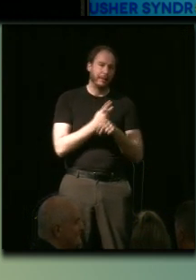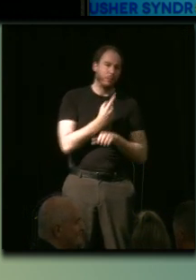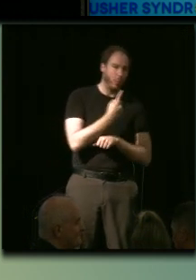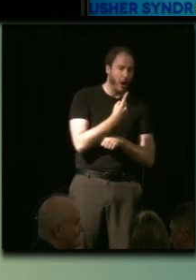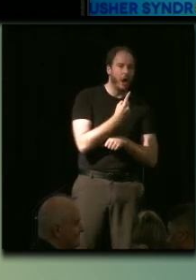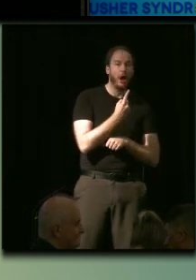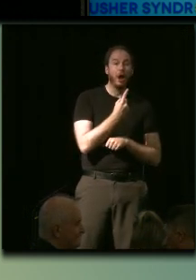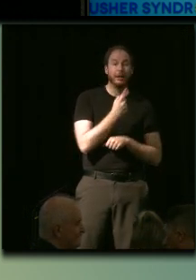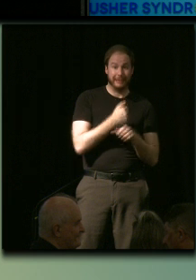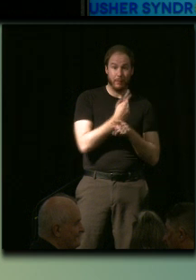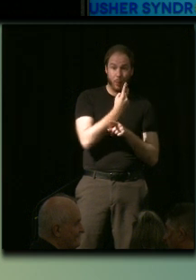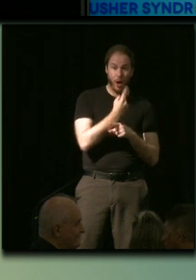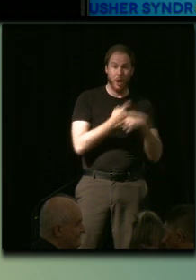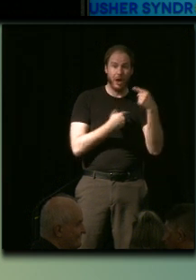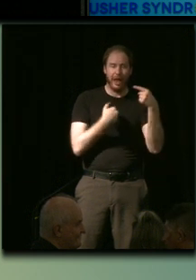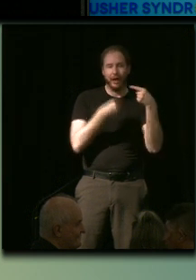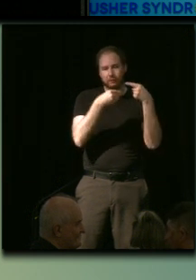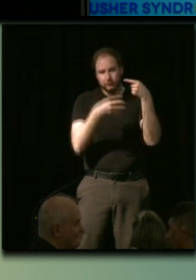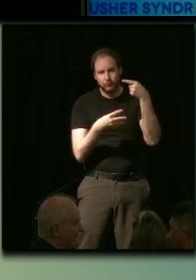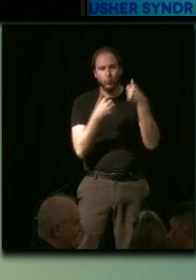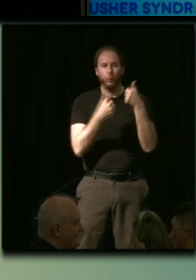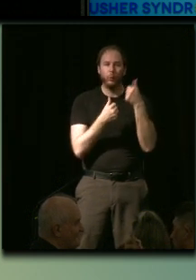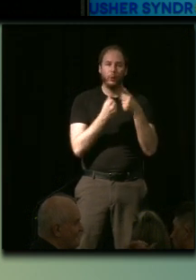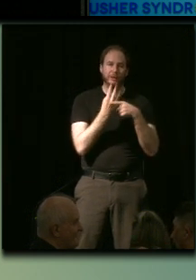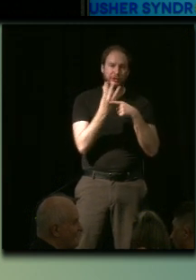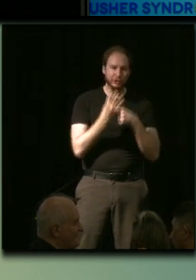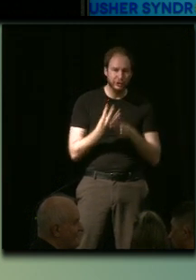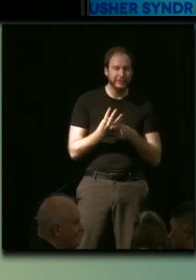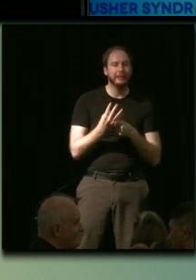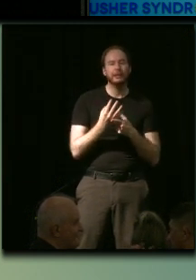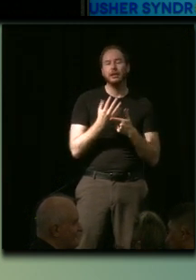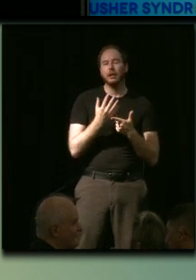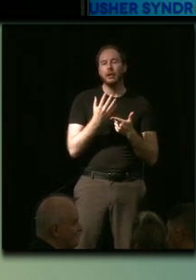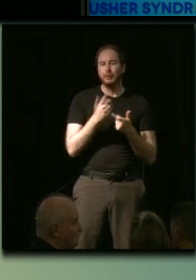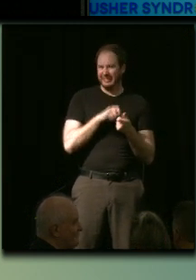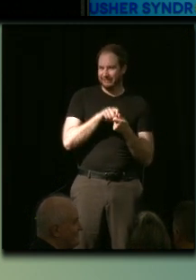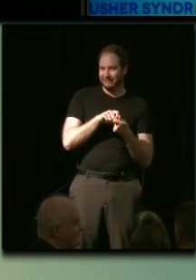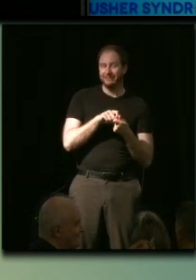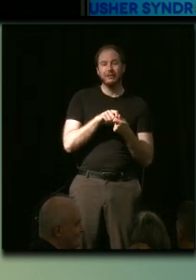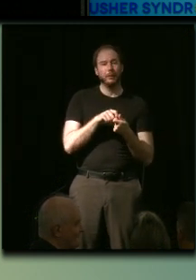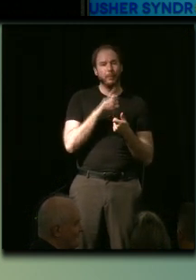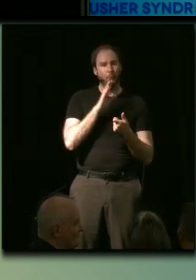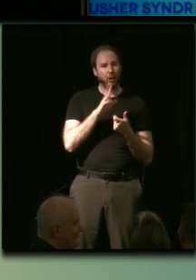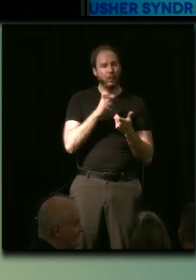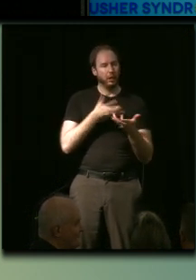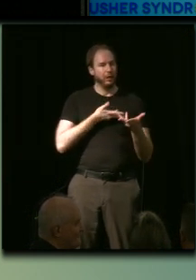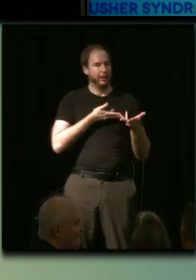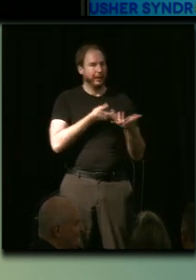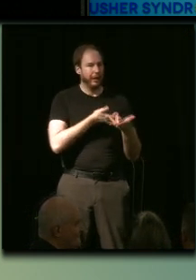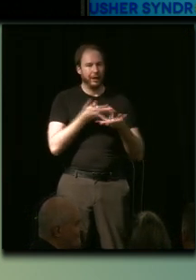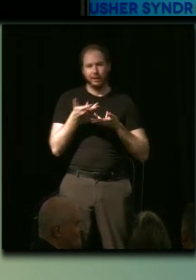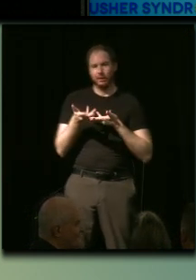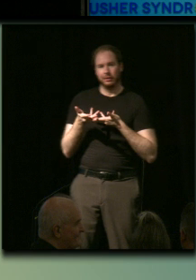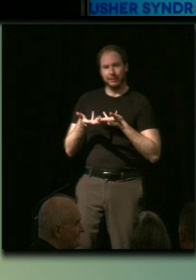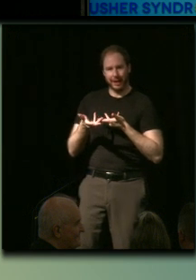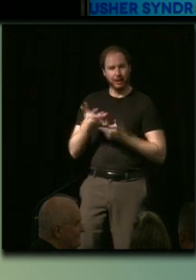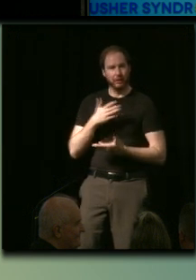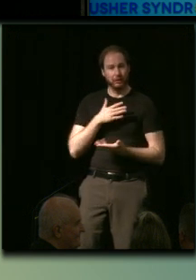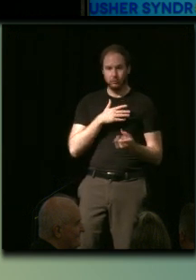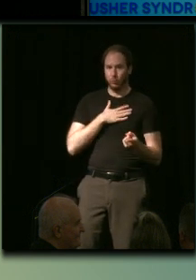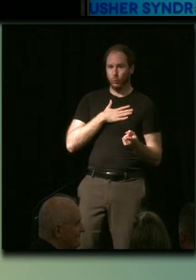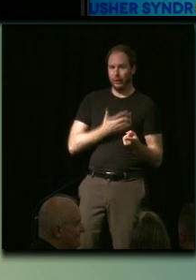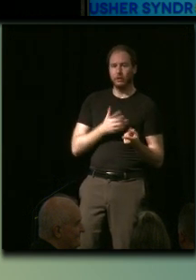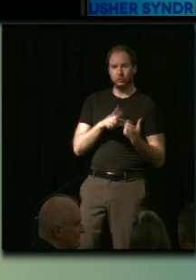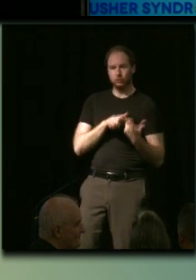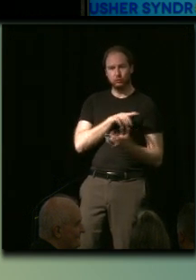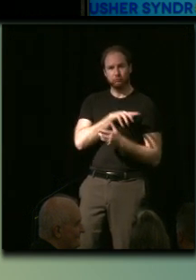in type 1 specifically which genes, same for type 2 of course, but also this is an engaged, excited, willing population